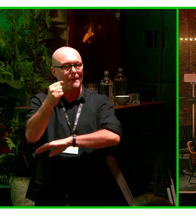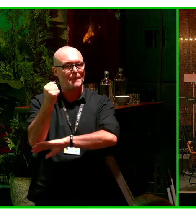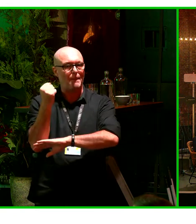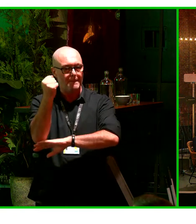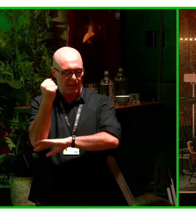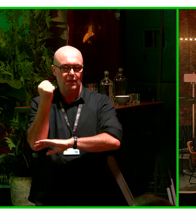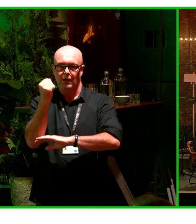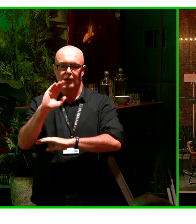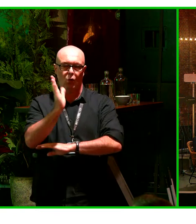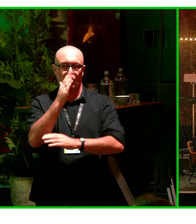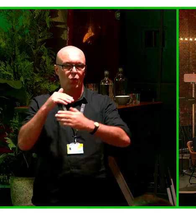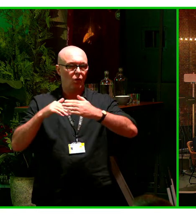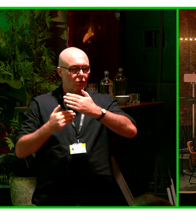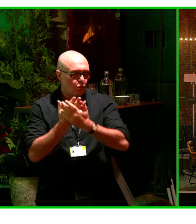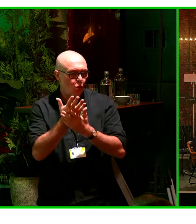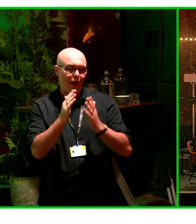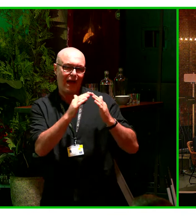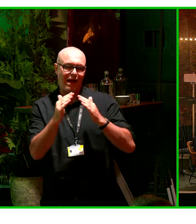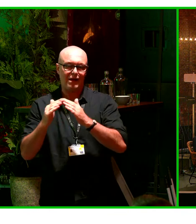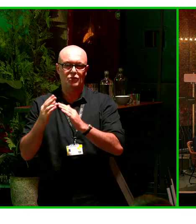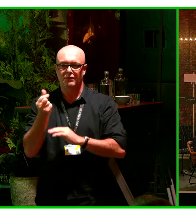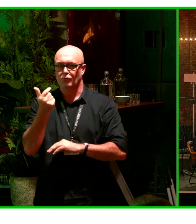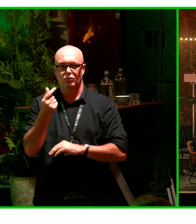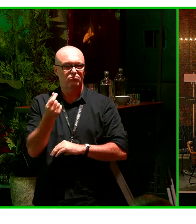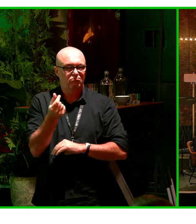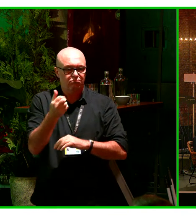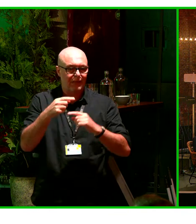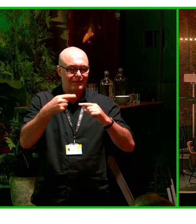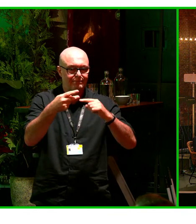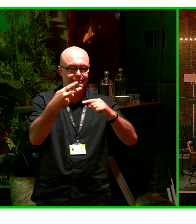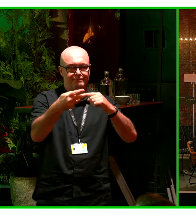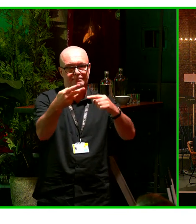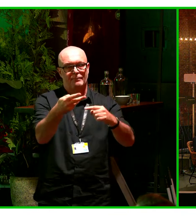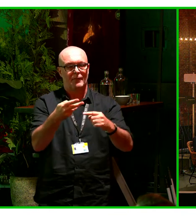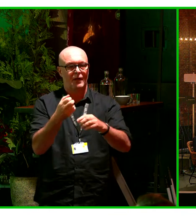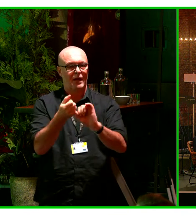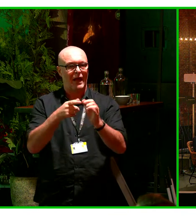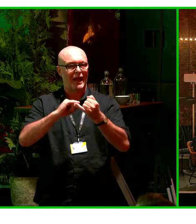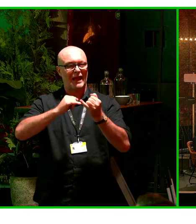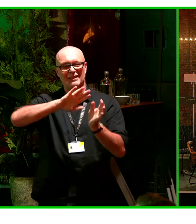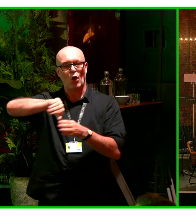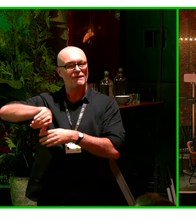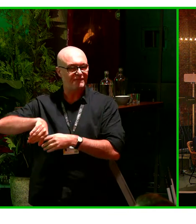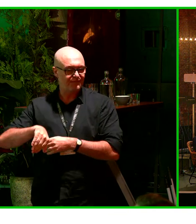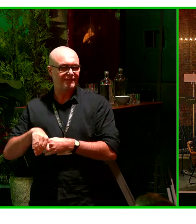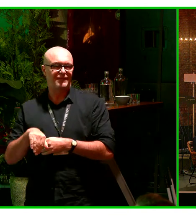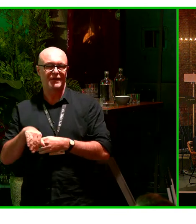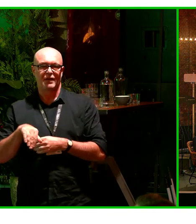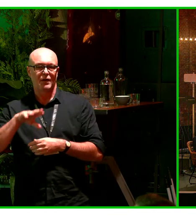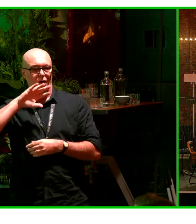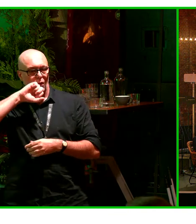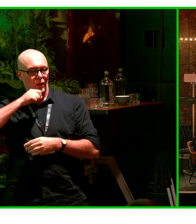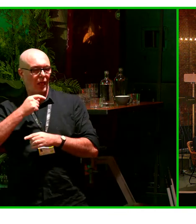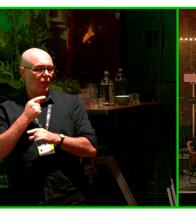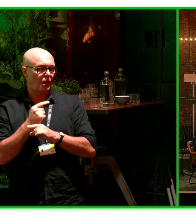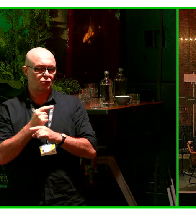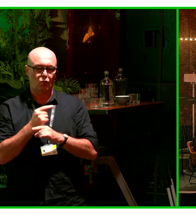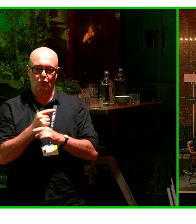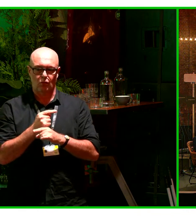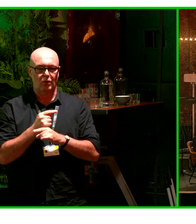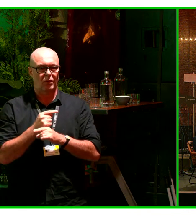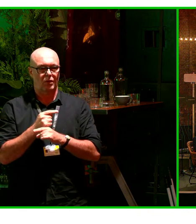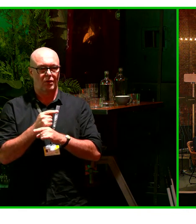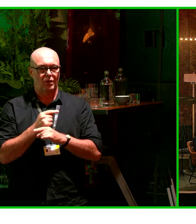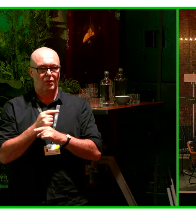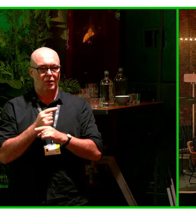the next 2 or 3 years. We'll be removing gas from the equation, but I was just speaking to some of the panel members before. Again,